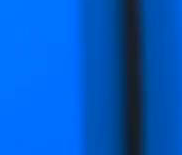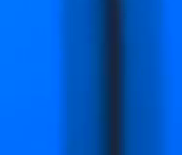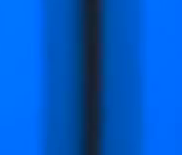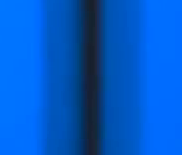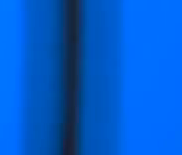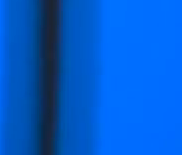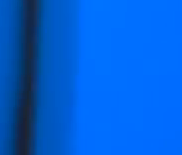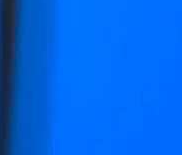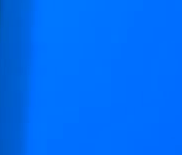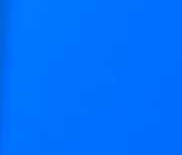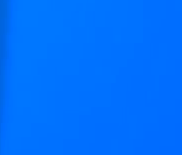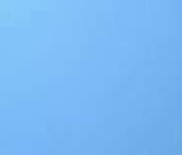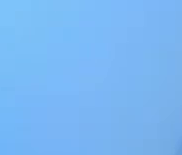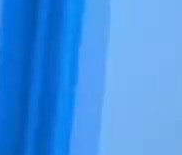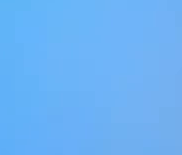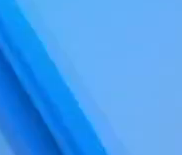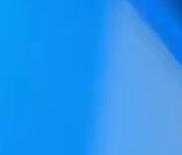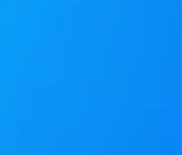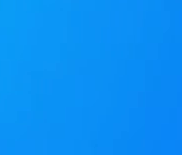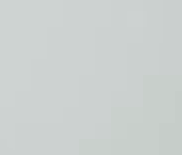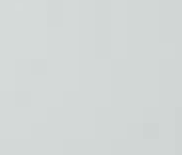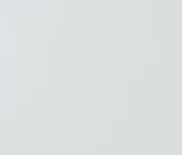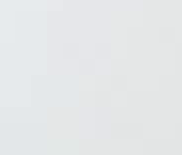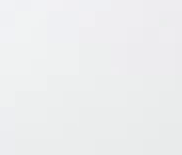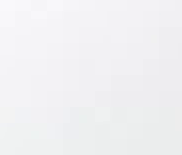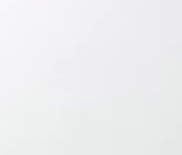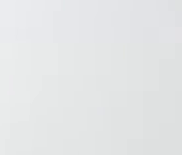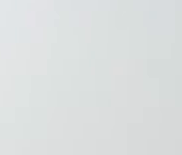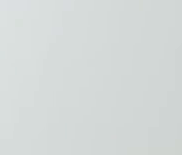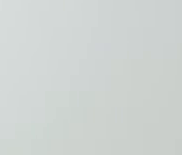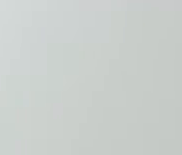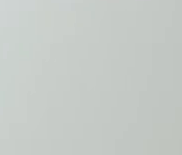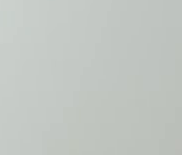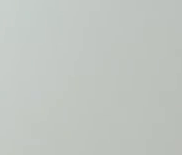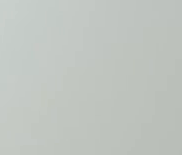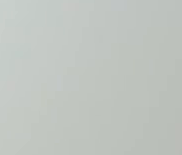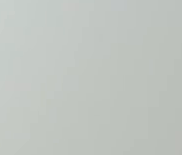ZNS Total Sports is brought to you by 4th Terrace Diagnostic Center.